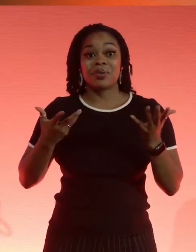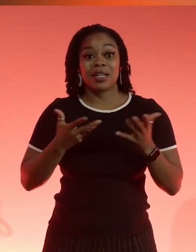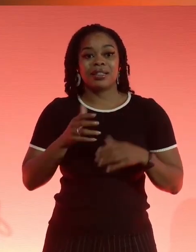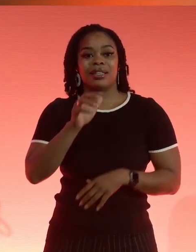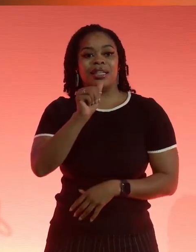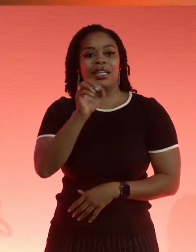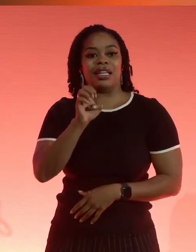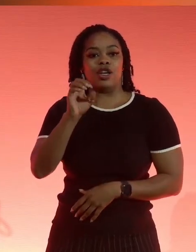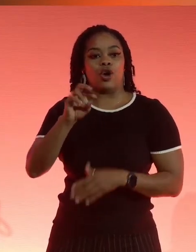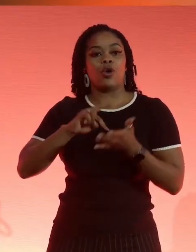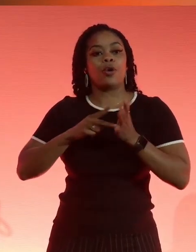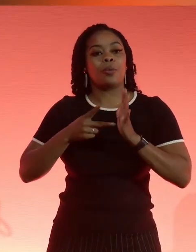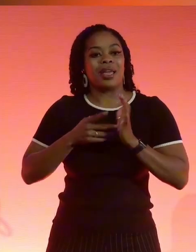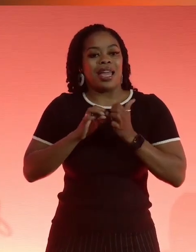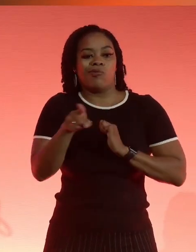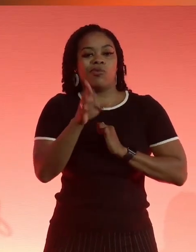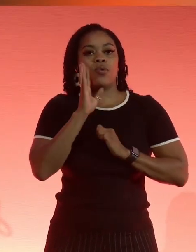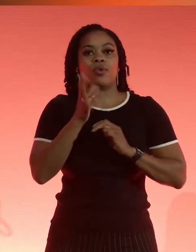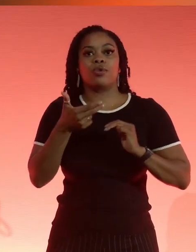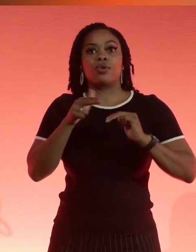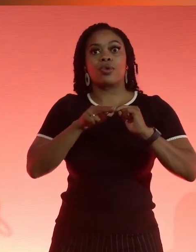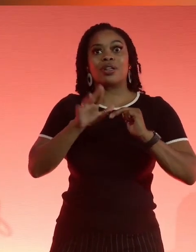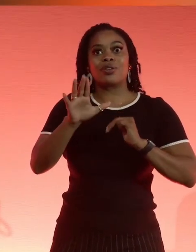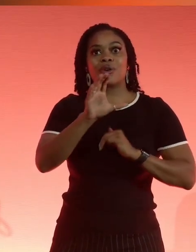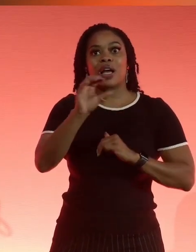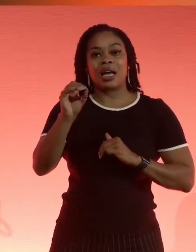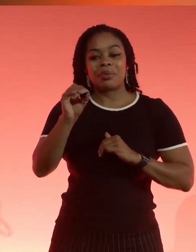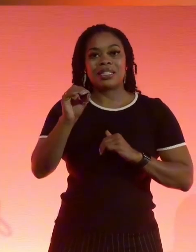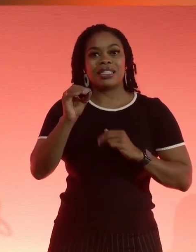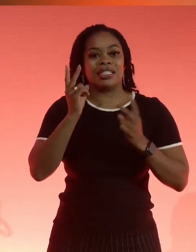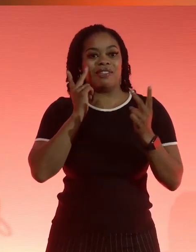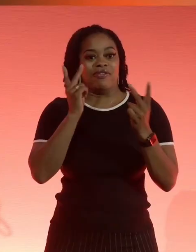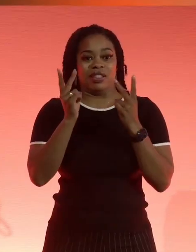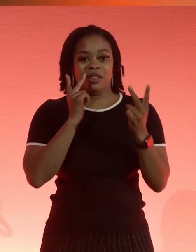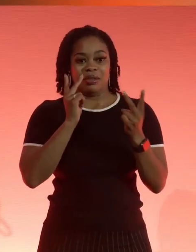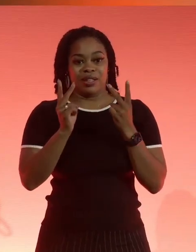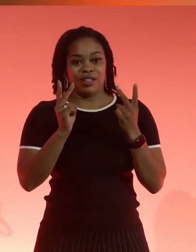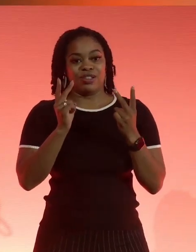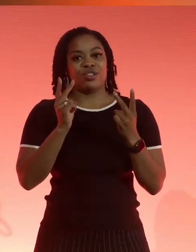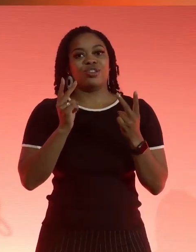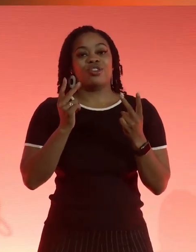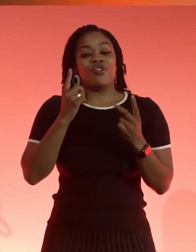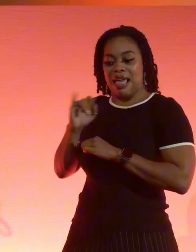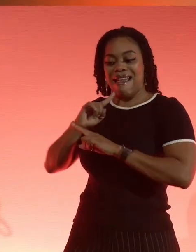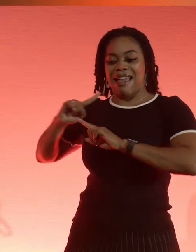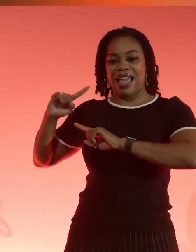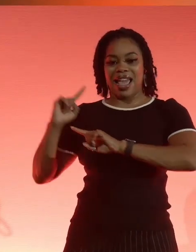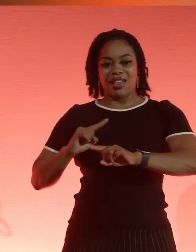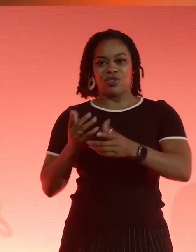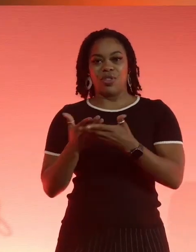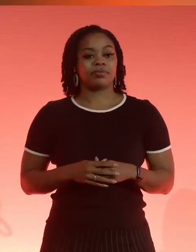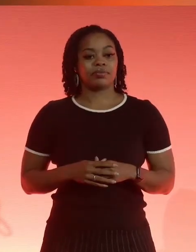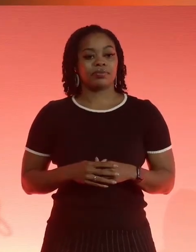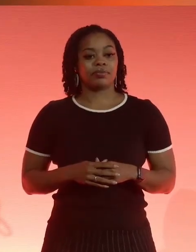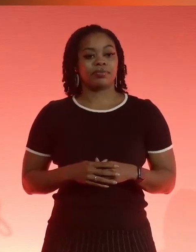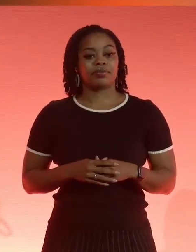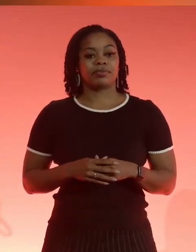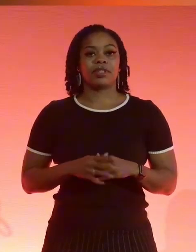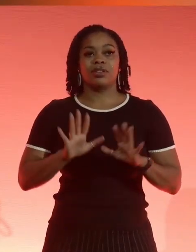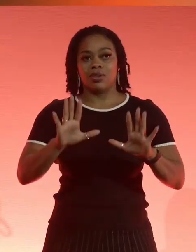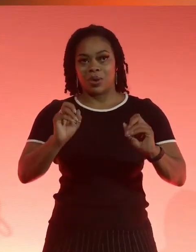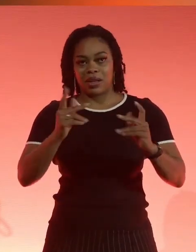AEO is how you increase your company's visibility in the answers AI delivers.